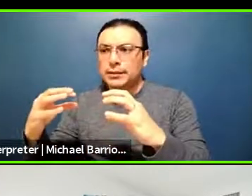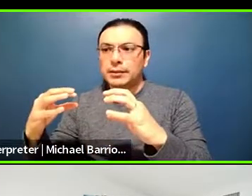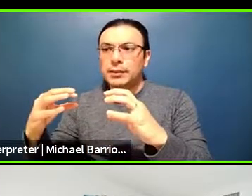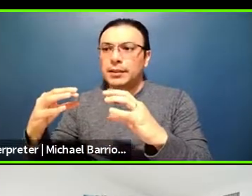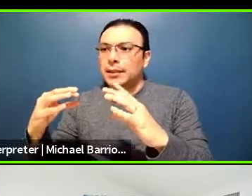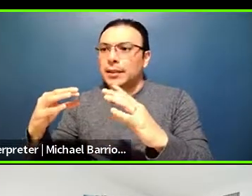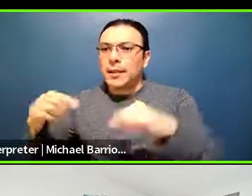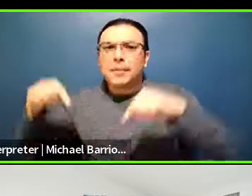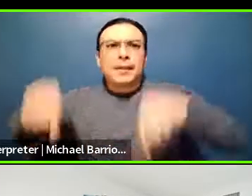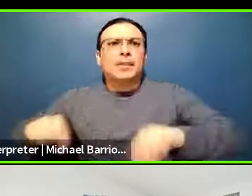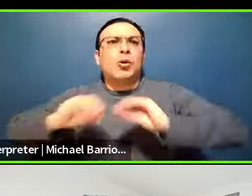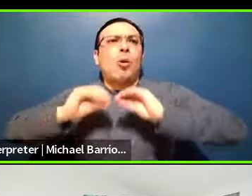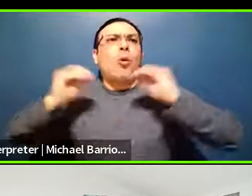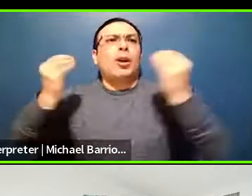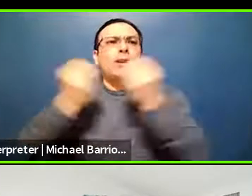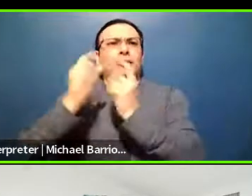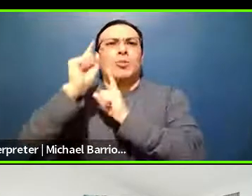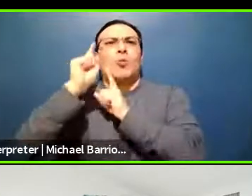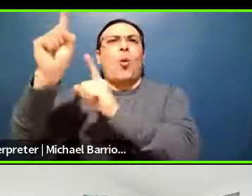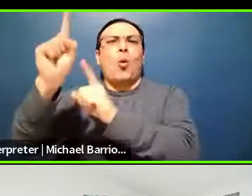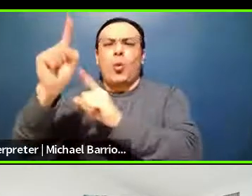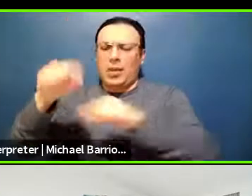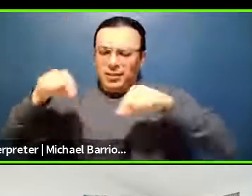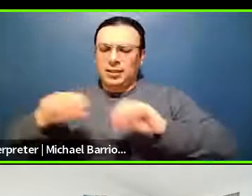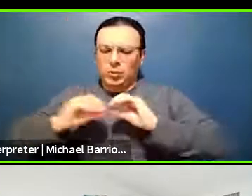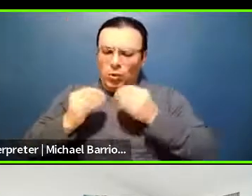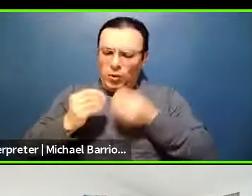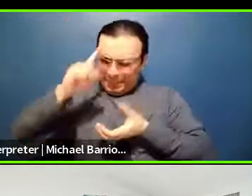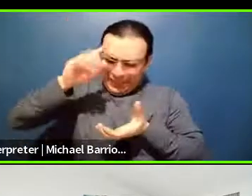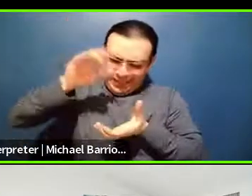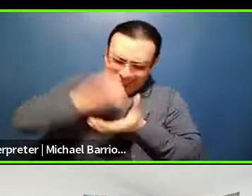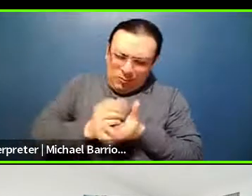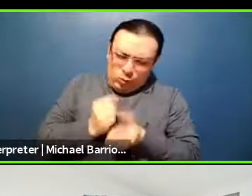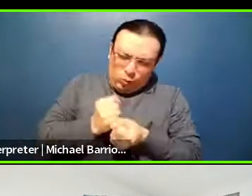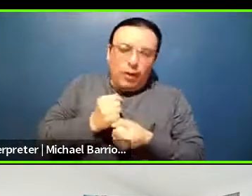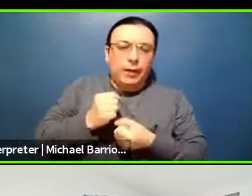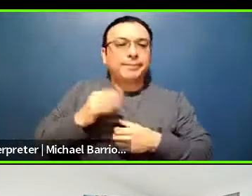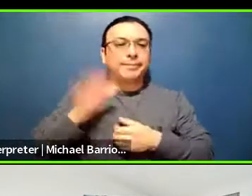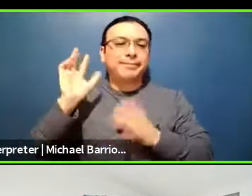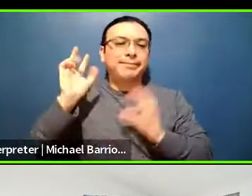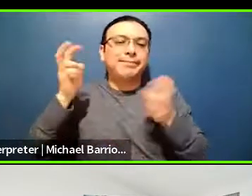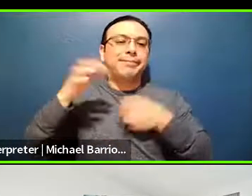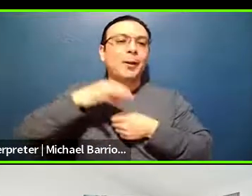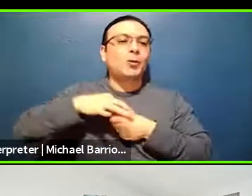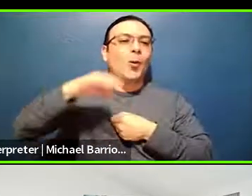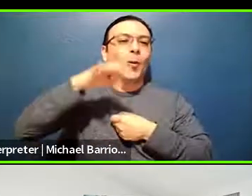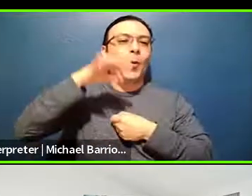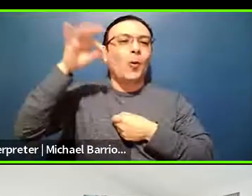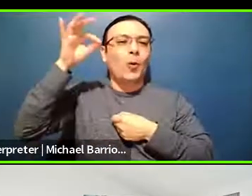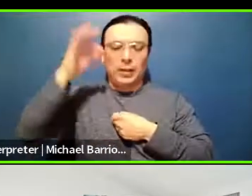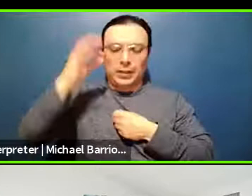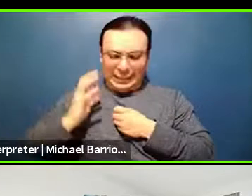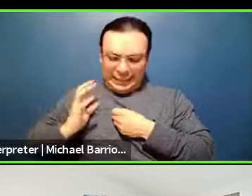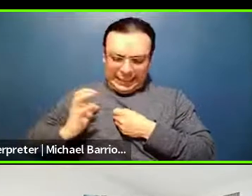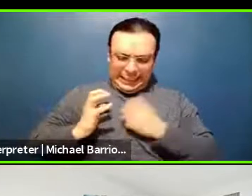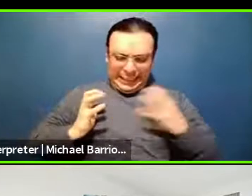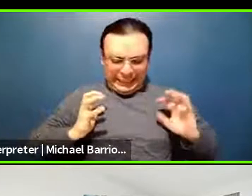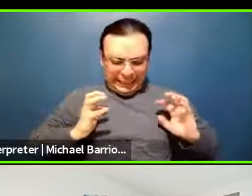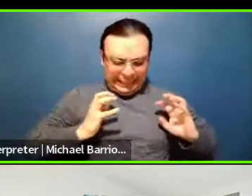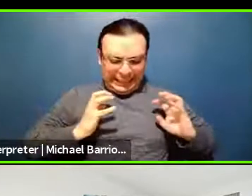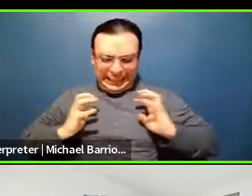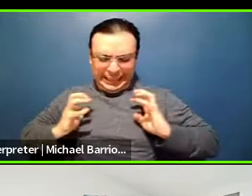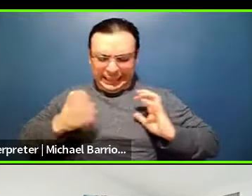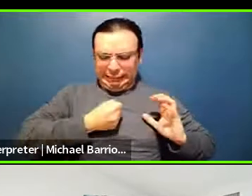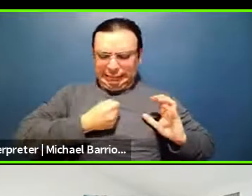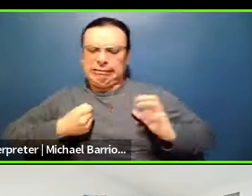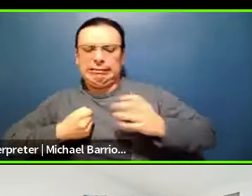of the organization, so to speak, right? Where you have groups pitted against each other within sort of a single structure, where